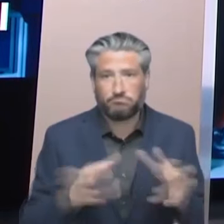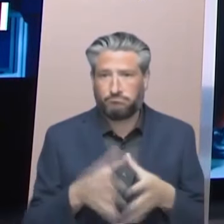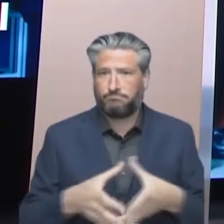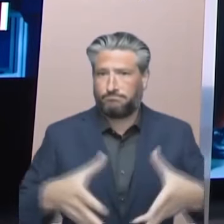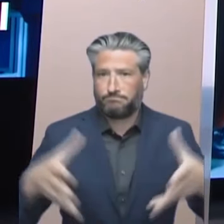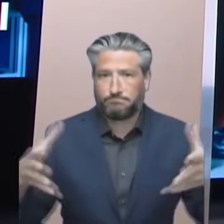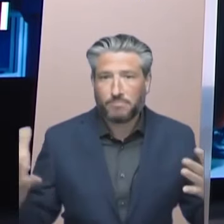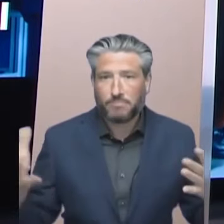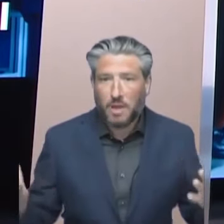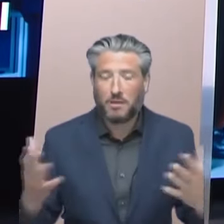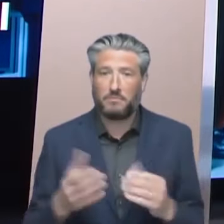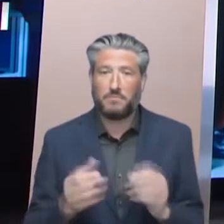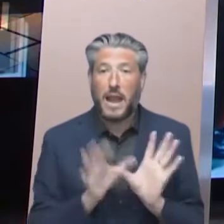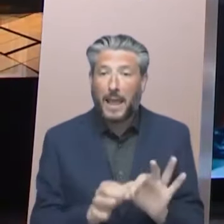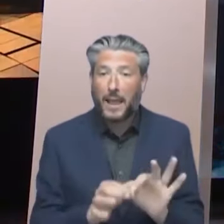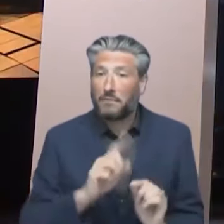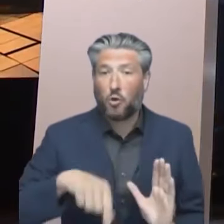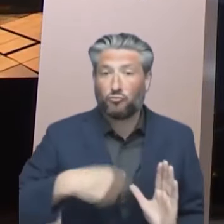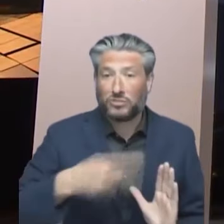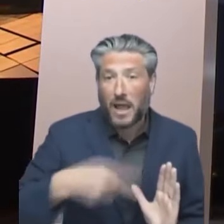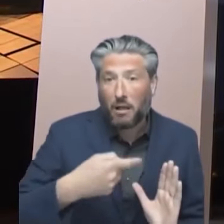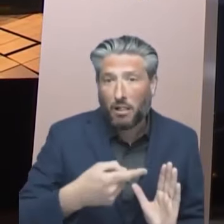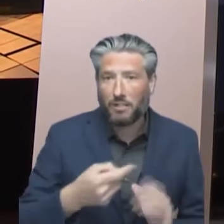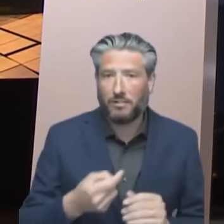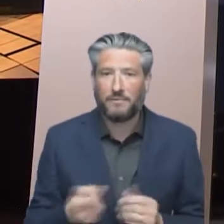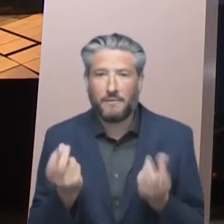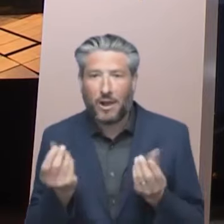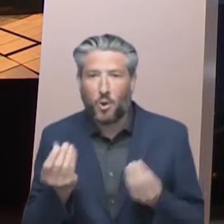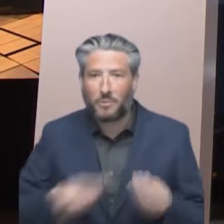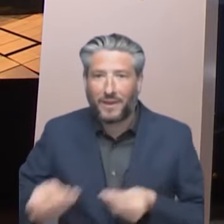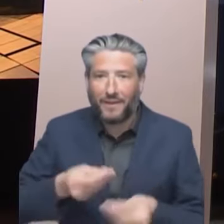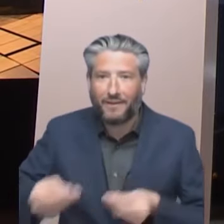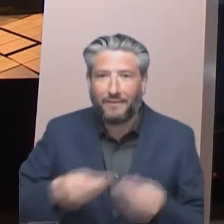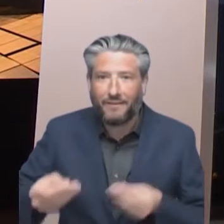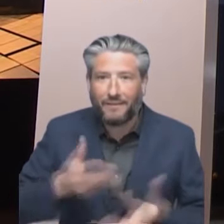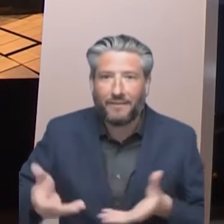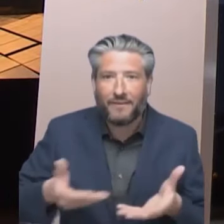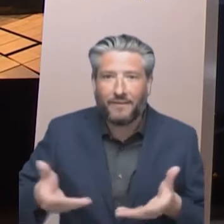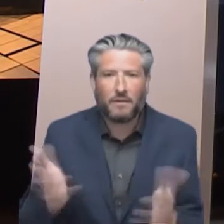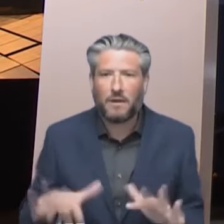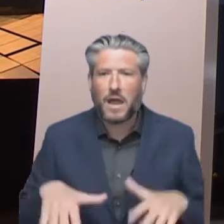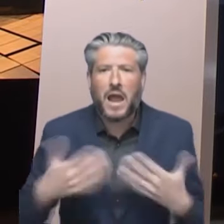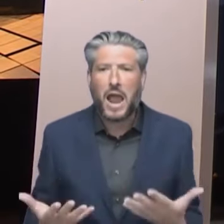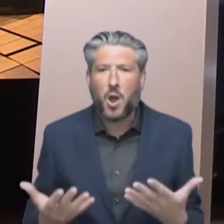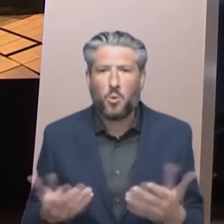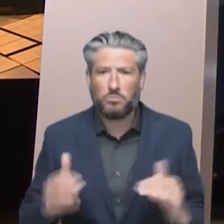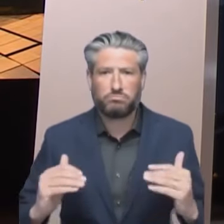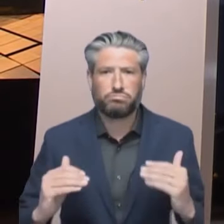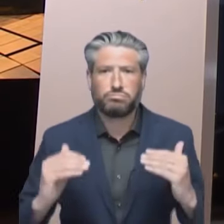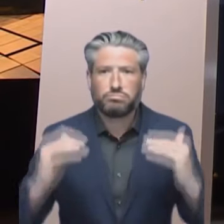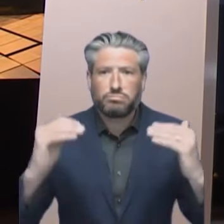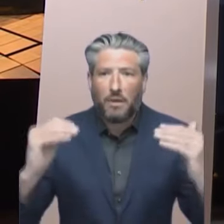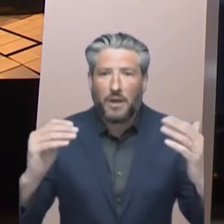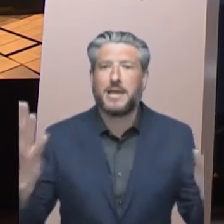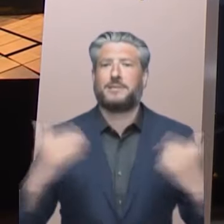economy. So in order to accompany this transformation, we are creating the Renault University.